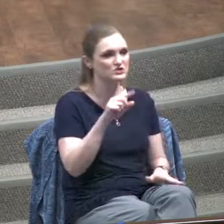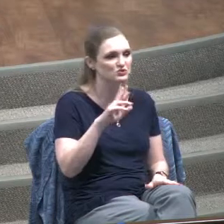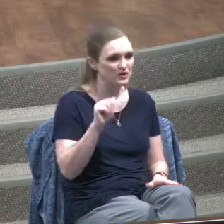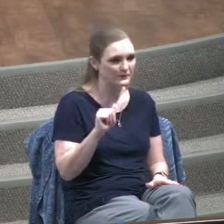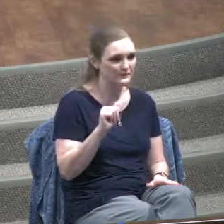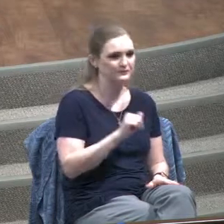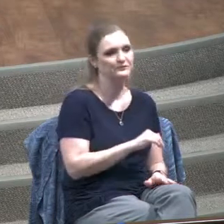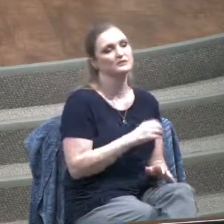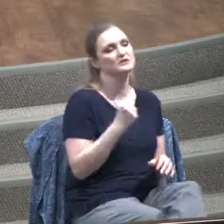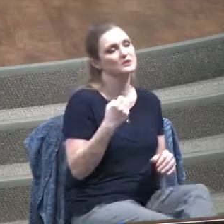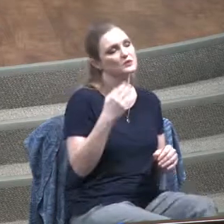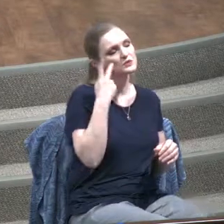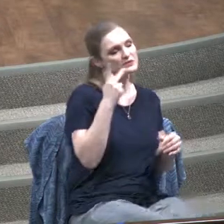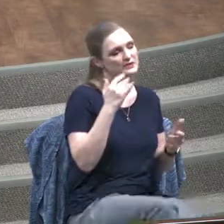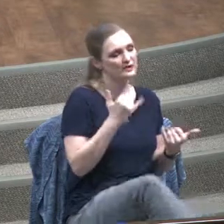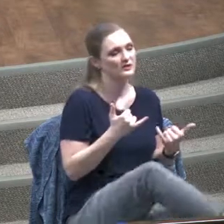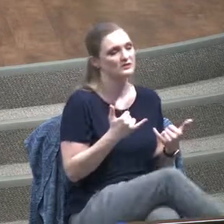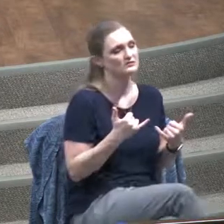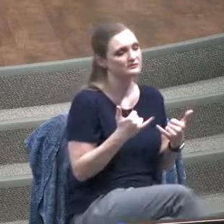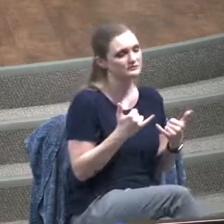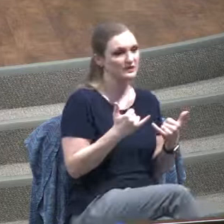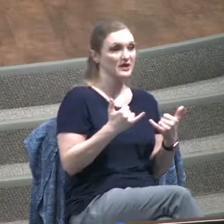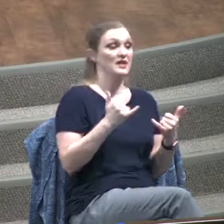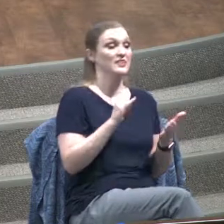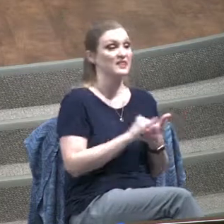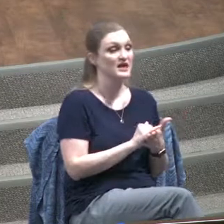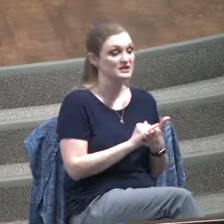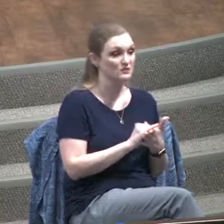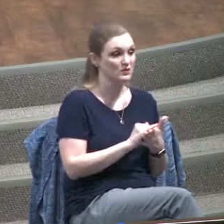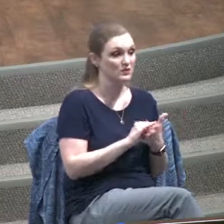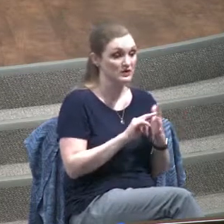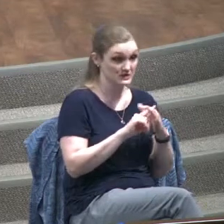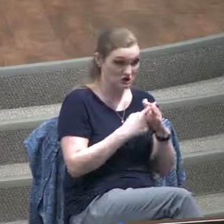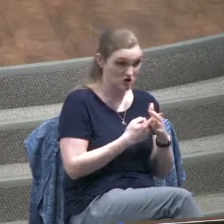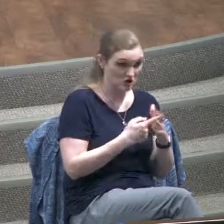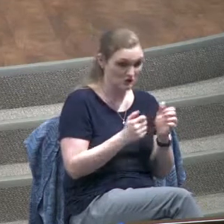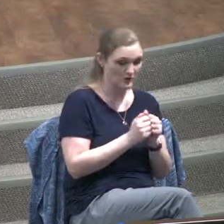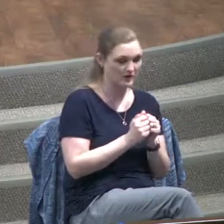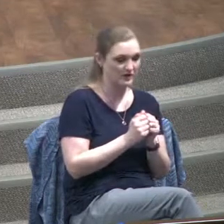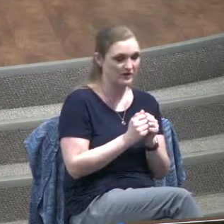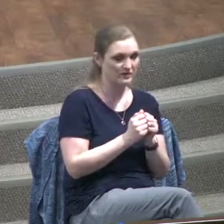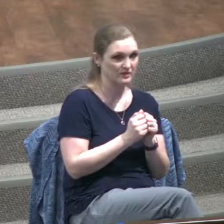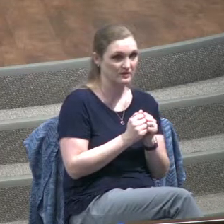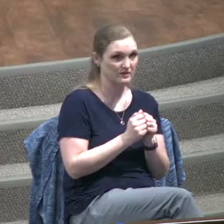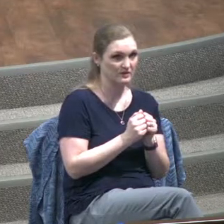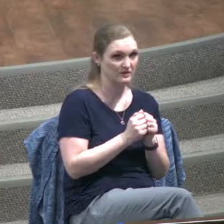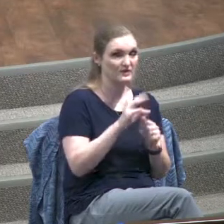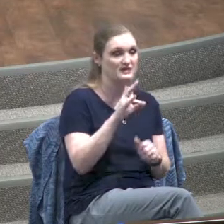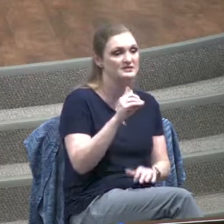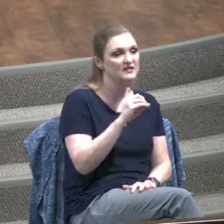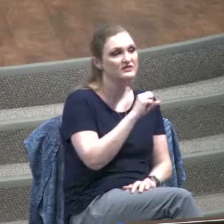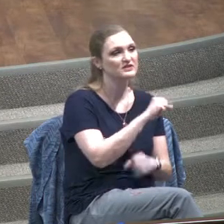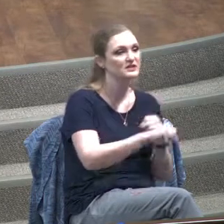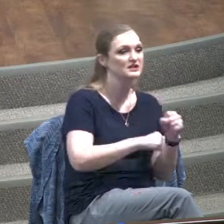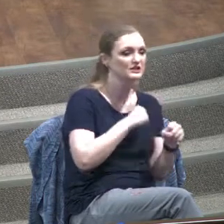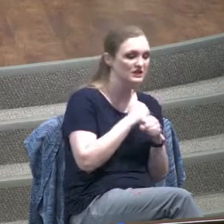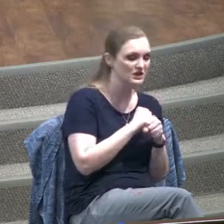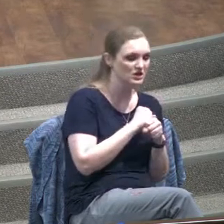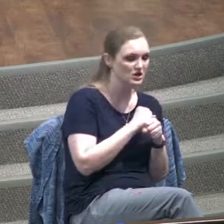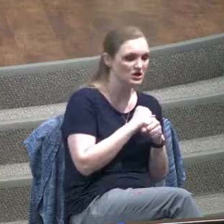area. So you see down there, that's where we've gotten with the fall, the 70 years,